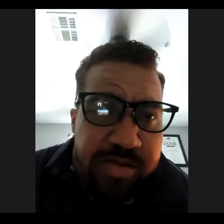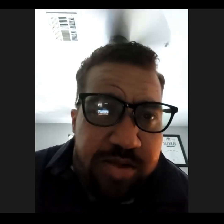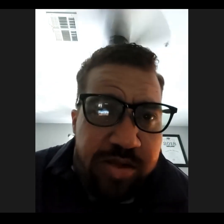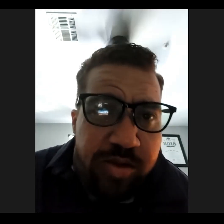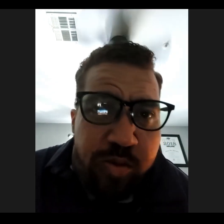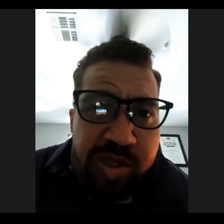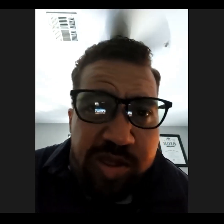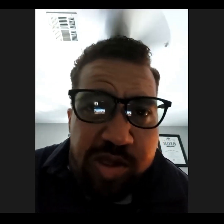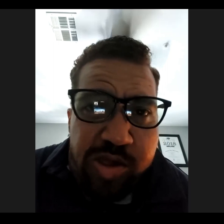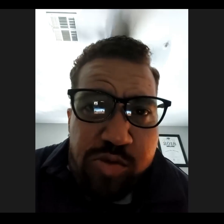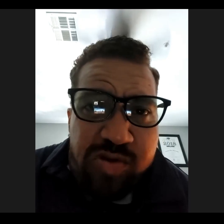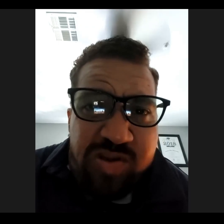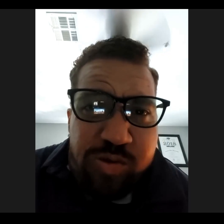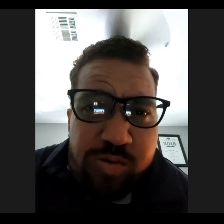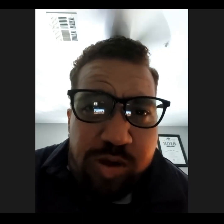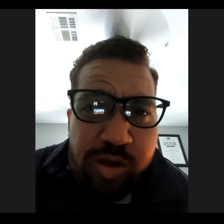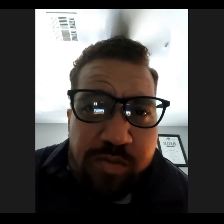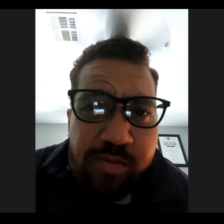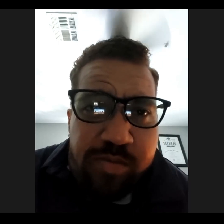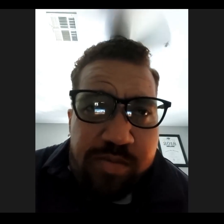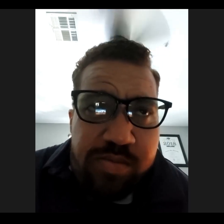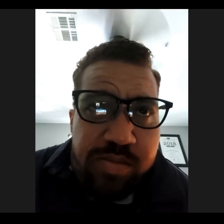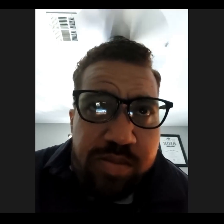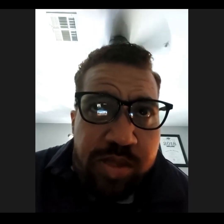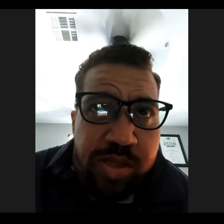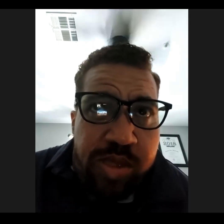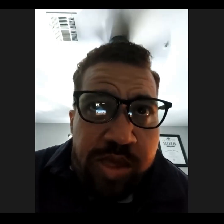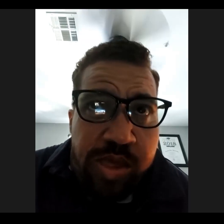that when you do